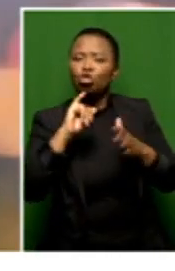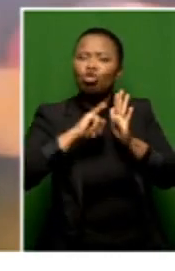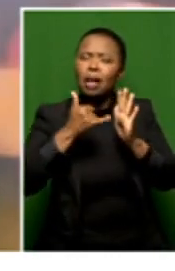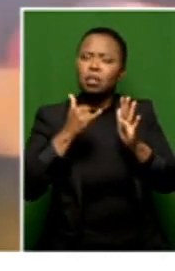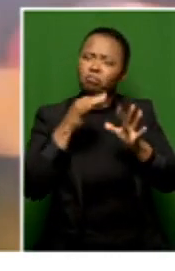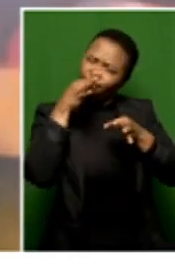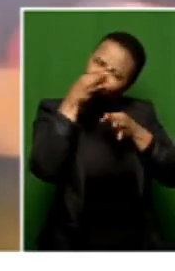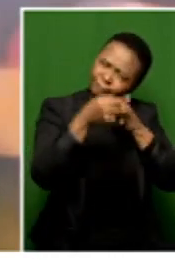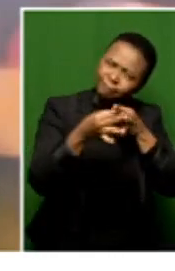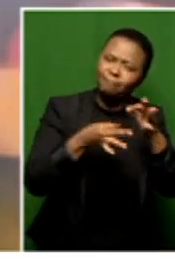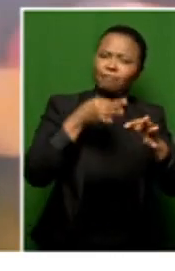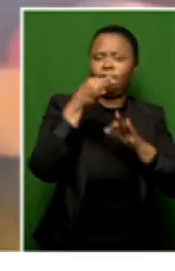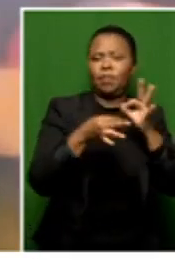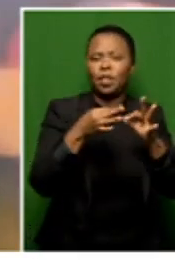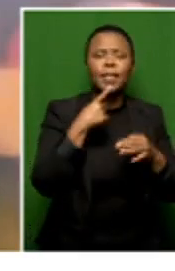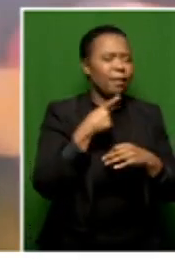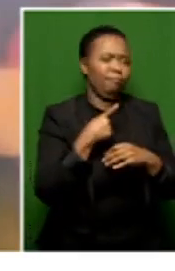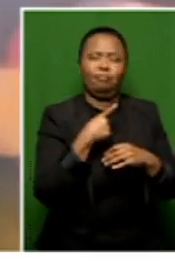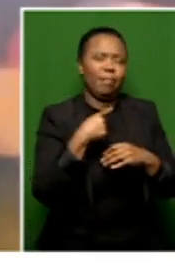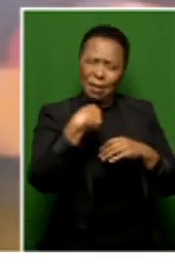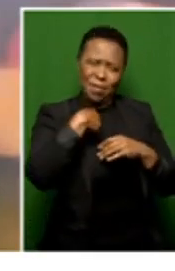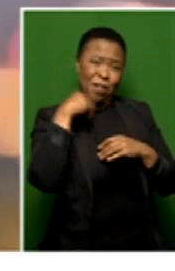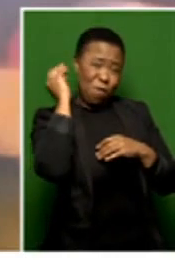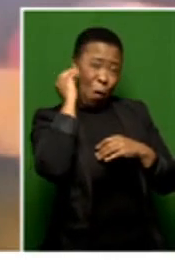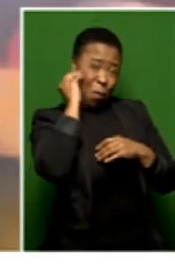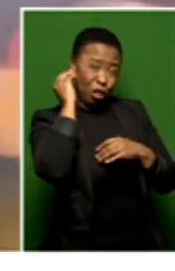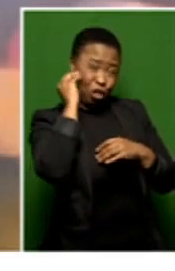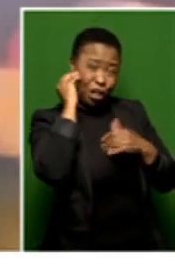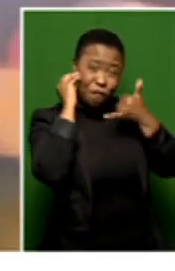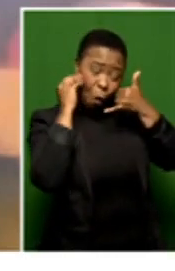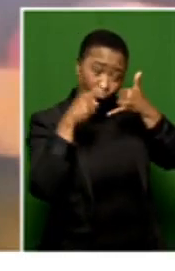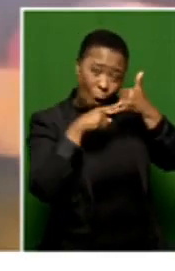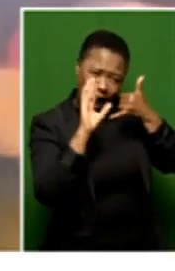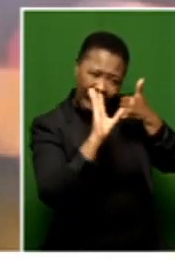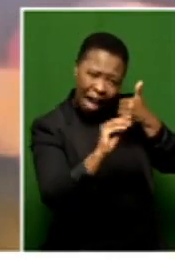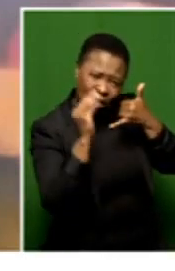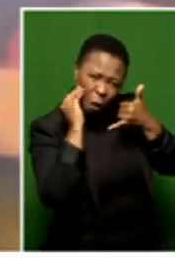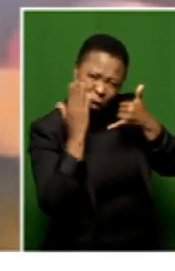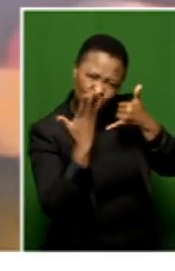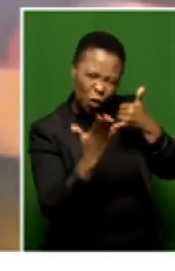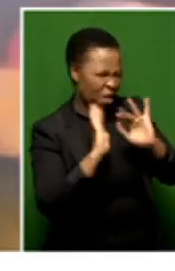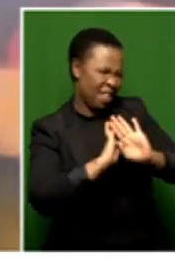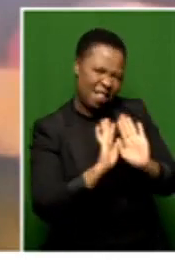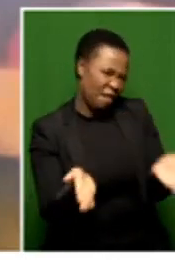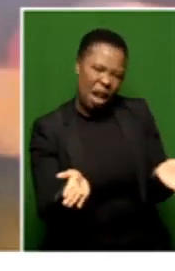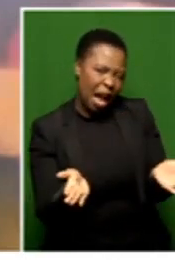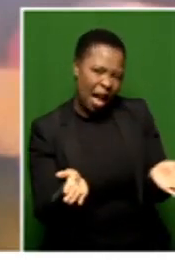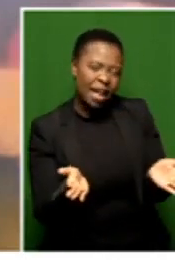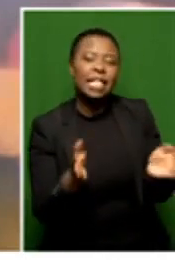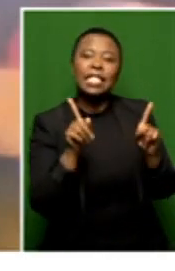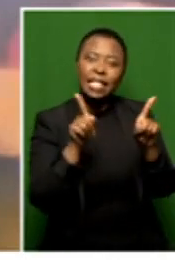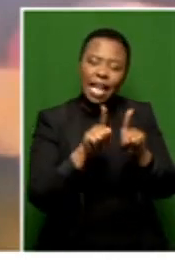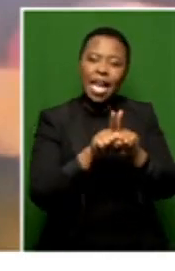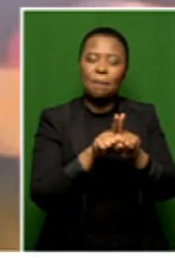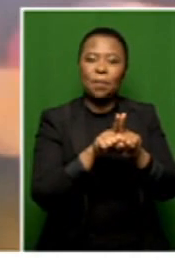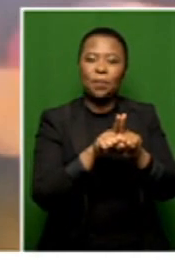this message to say, we wouldn't request for this information on a phone call. And also, even before it gets to